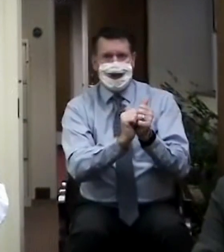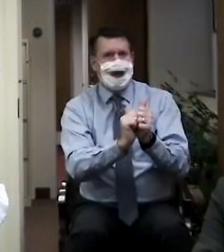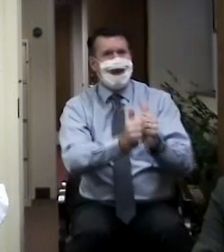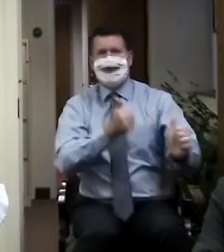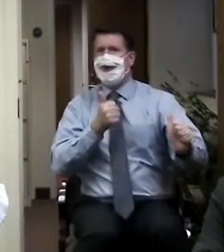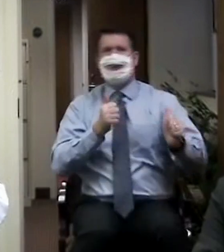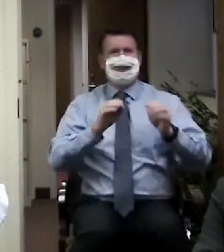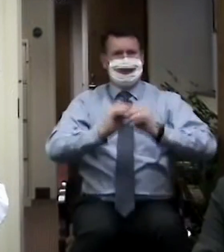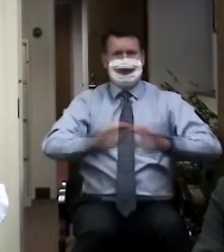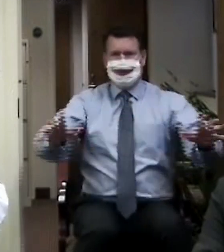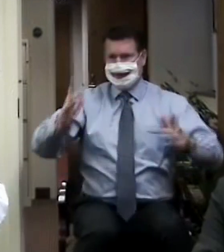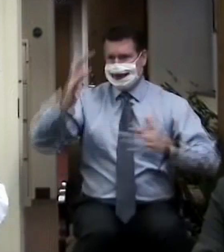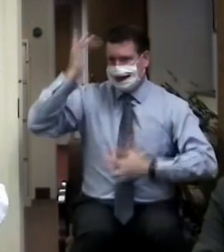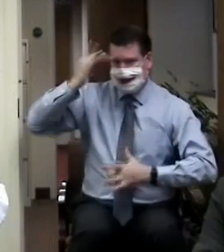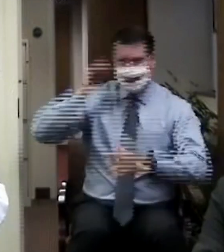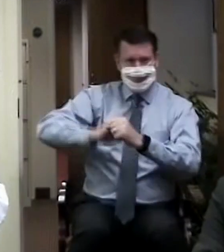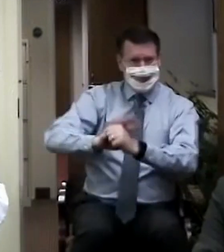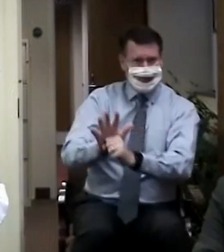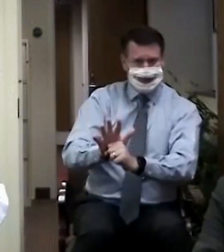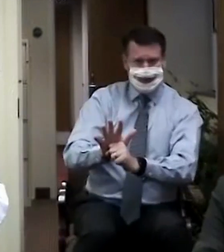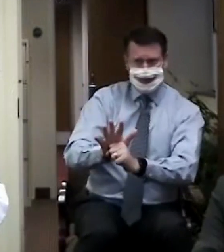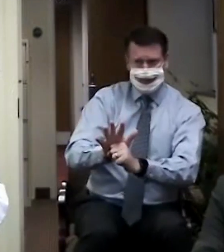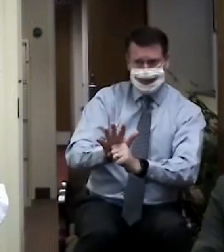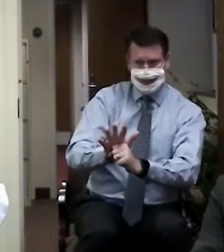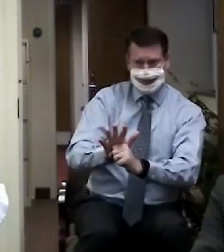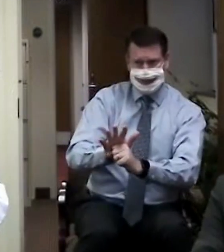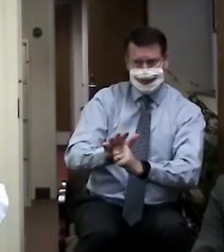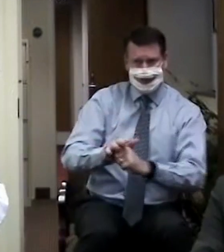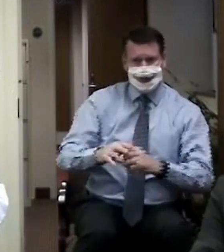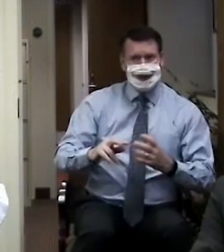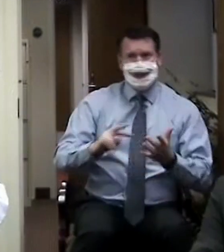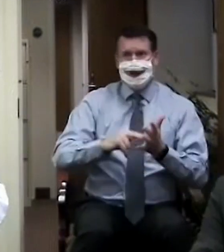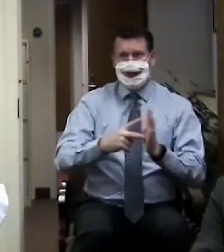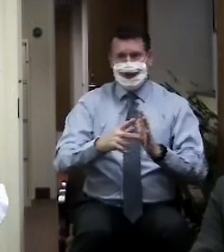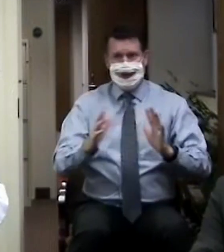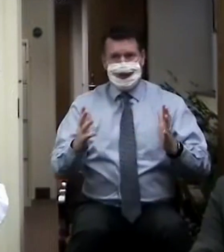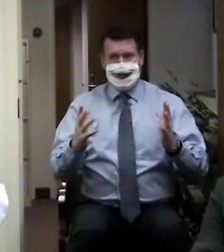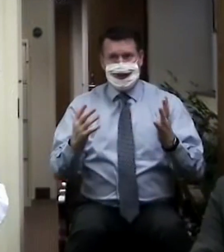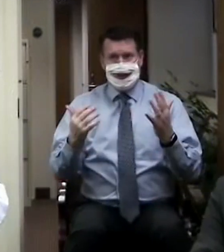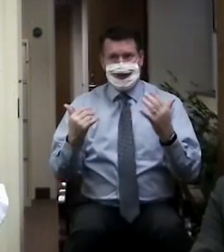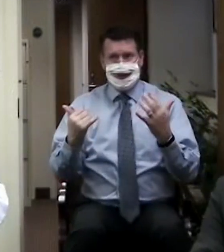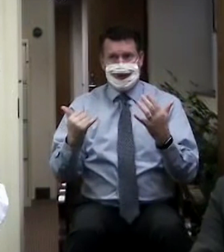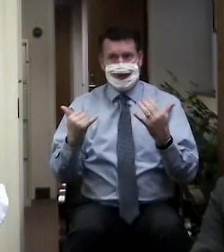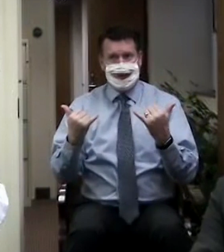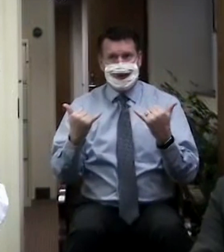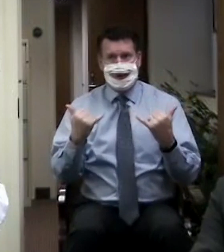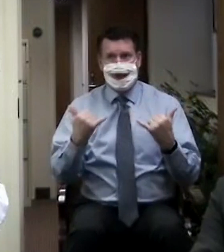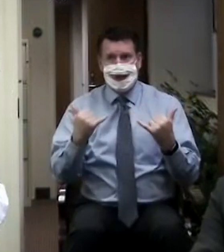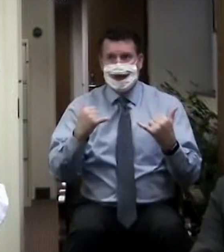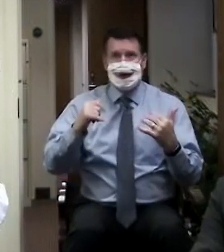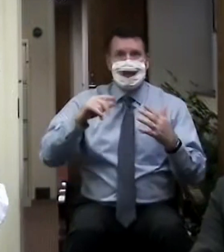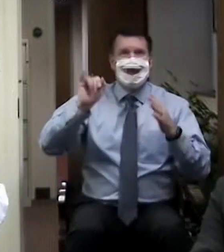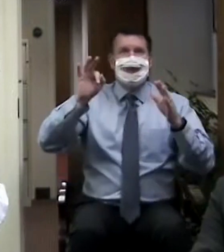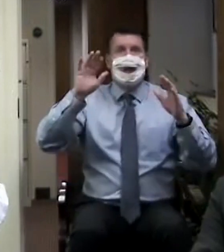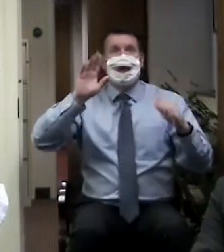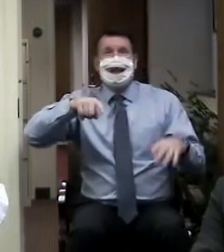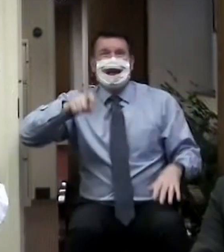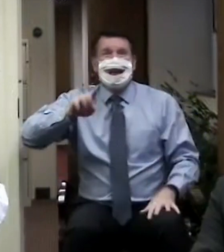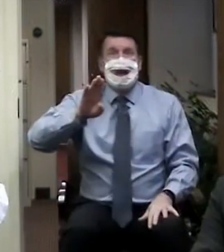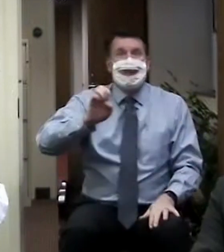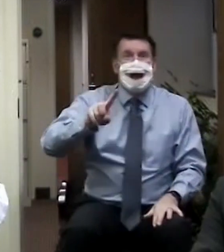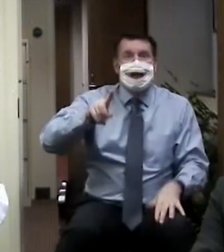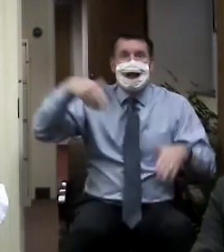amounting, I think, for URMC 15 to 30%